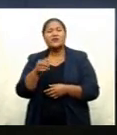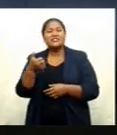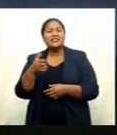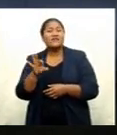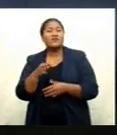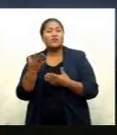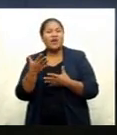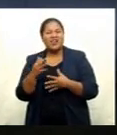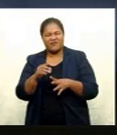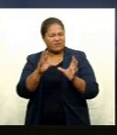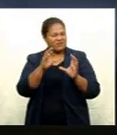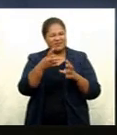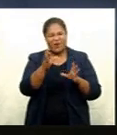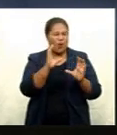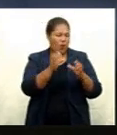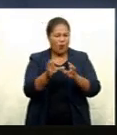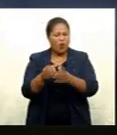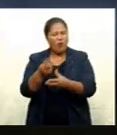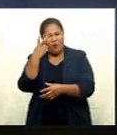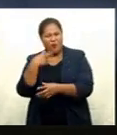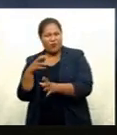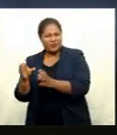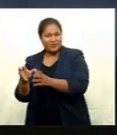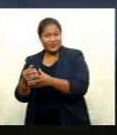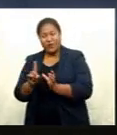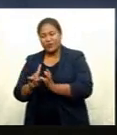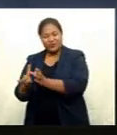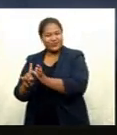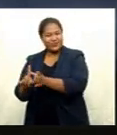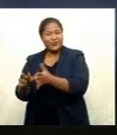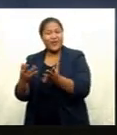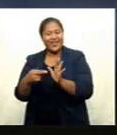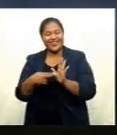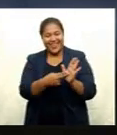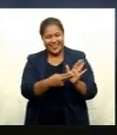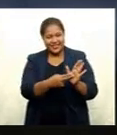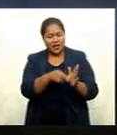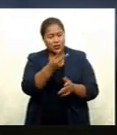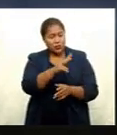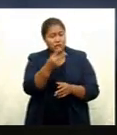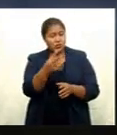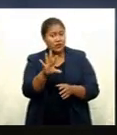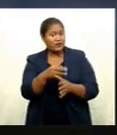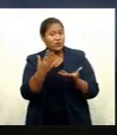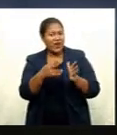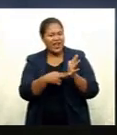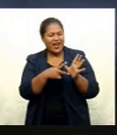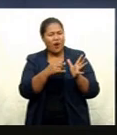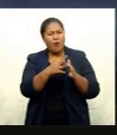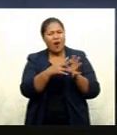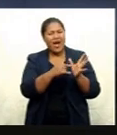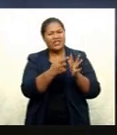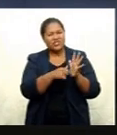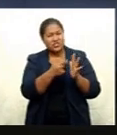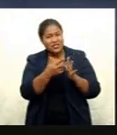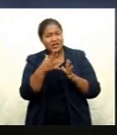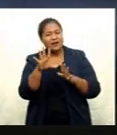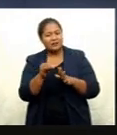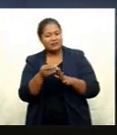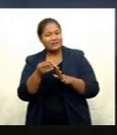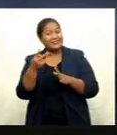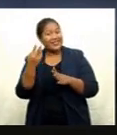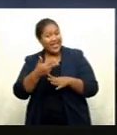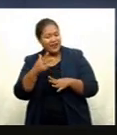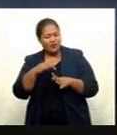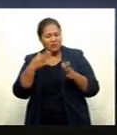from existing containment areas or quarantine facilities in Nandi. 22 are from Nawachikuma, while 8 are from